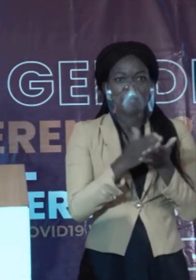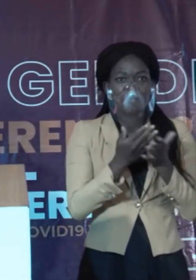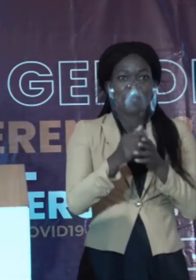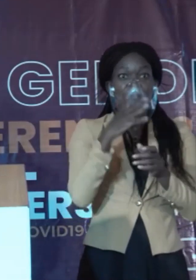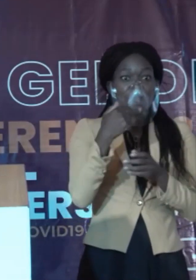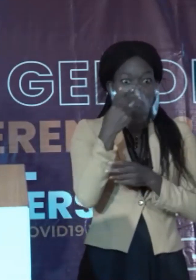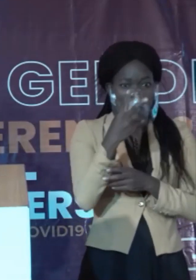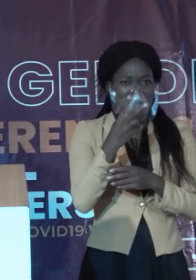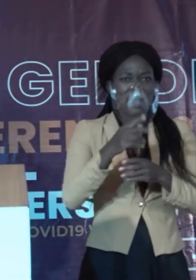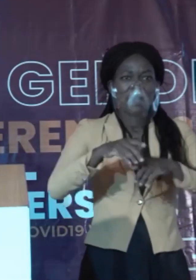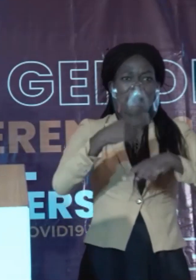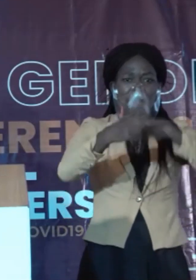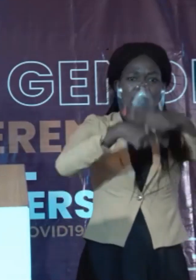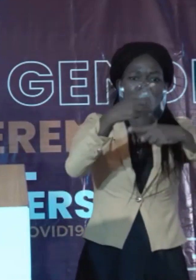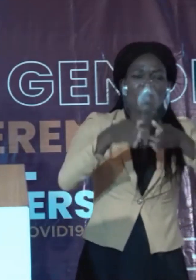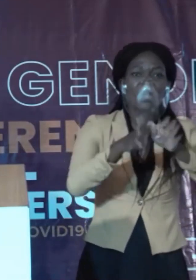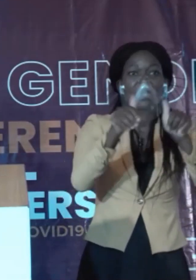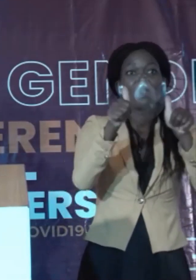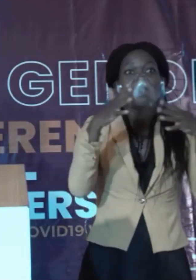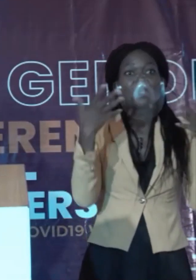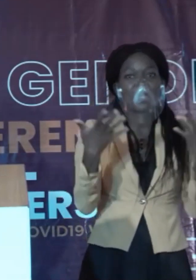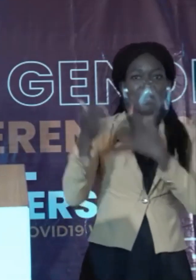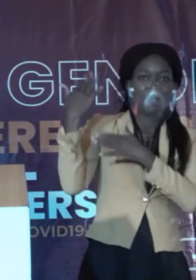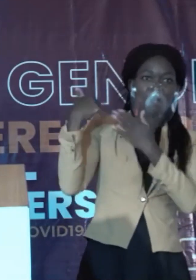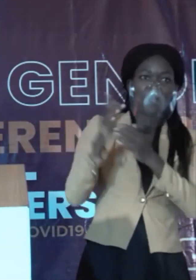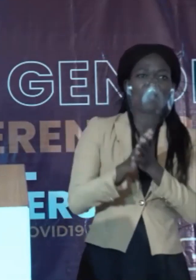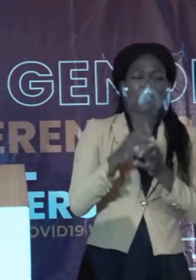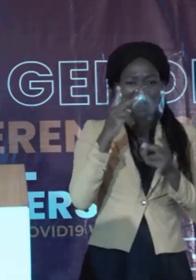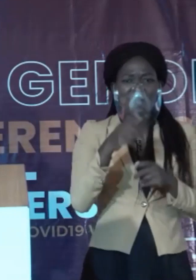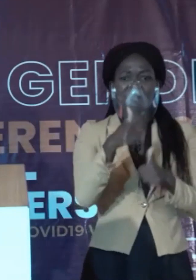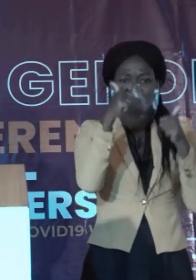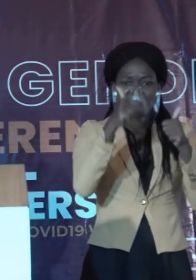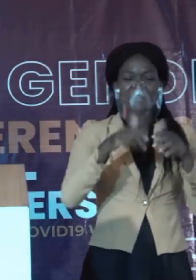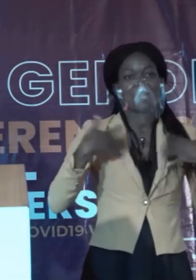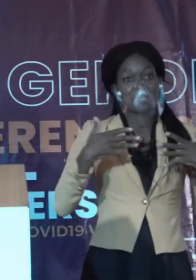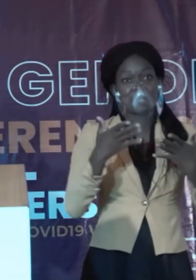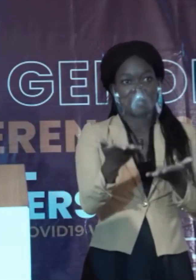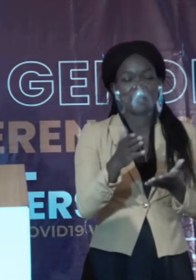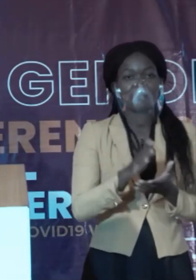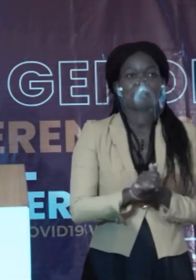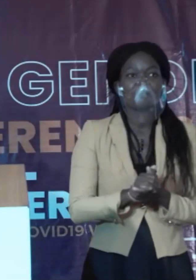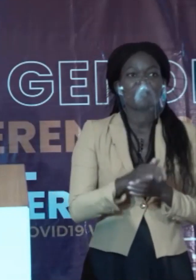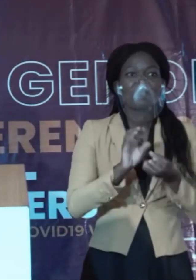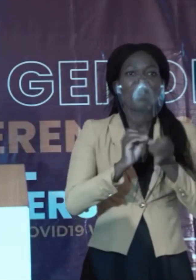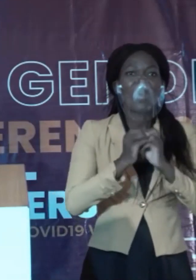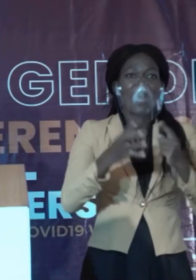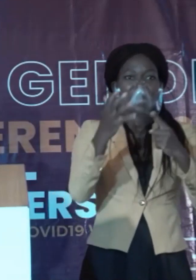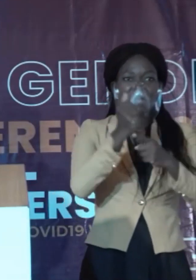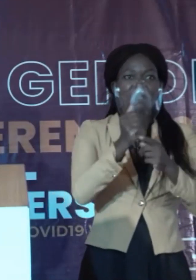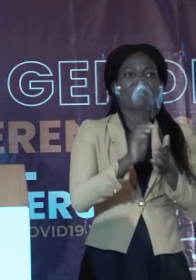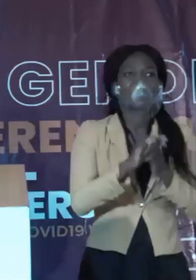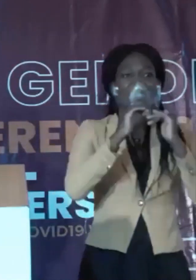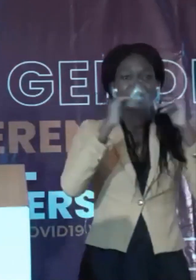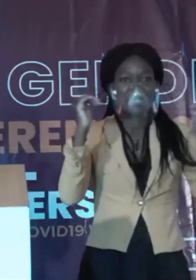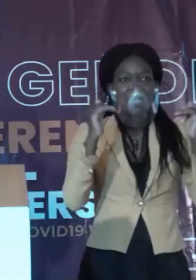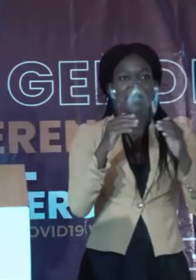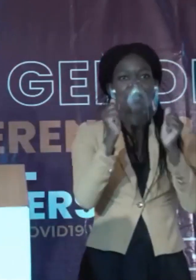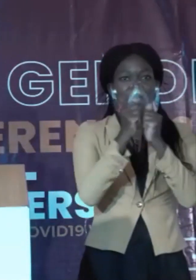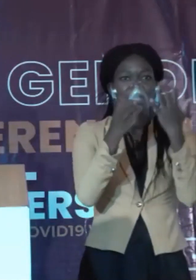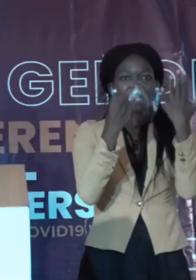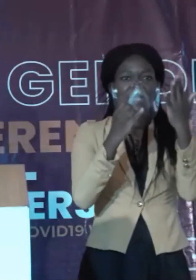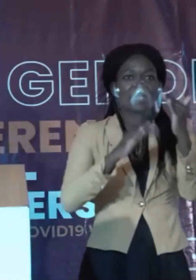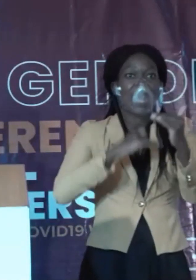made towards the advancing of gender equality 26 years post the